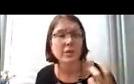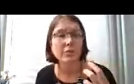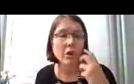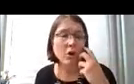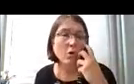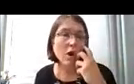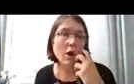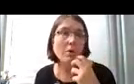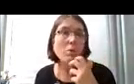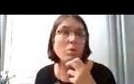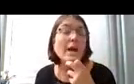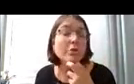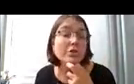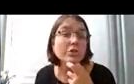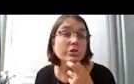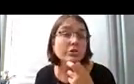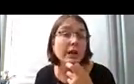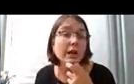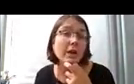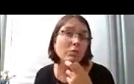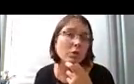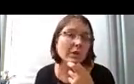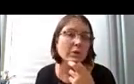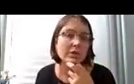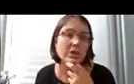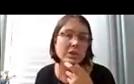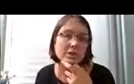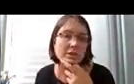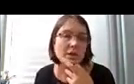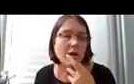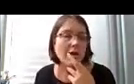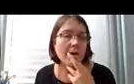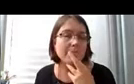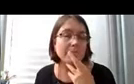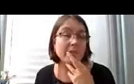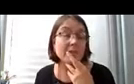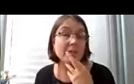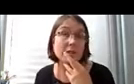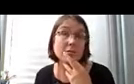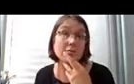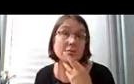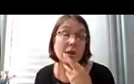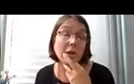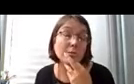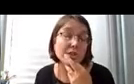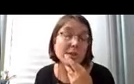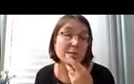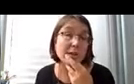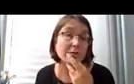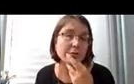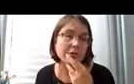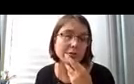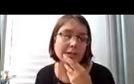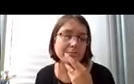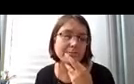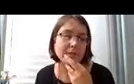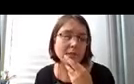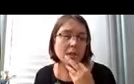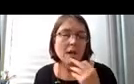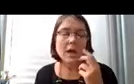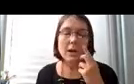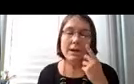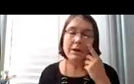a feel of where your students are at and what their knowledge is, to help shape their future,